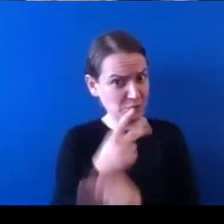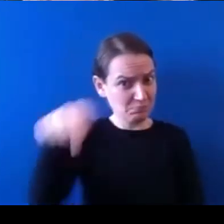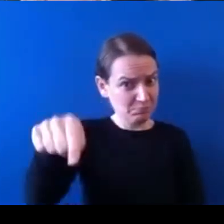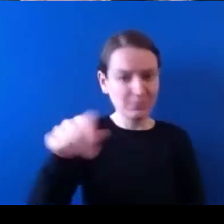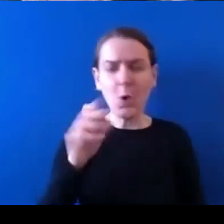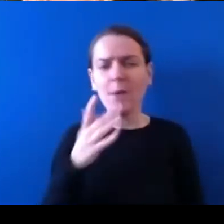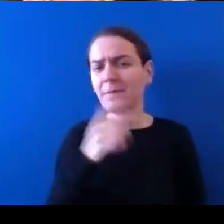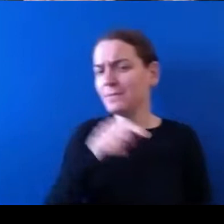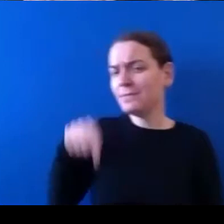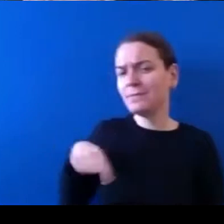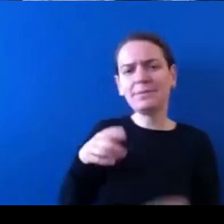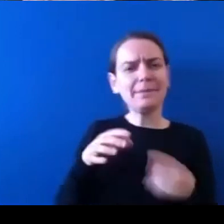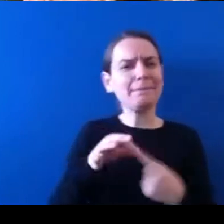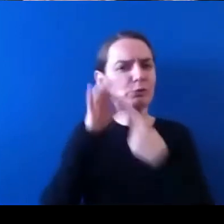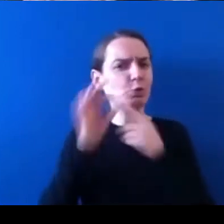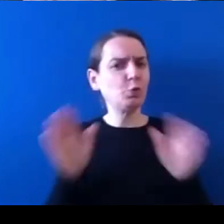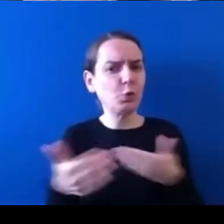bathrooms.